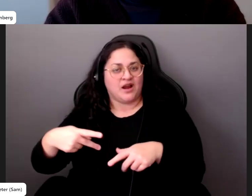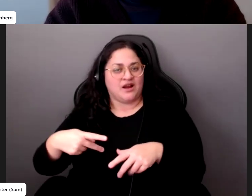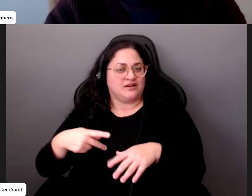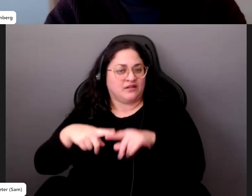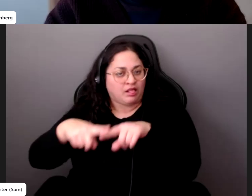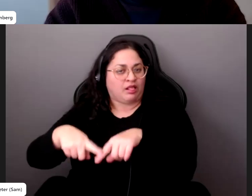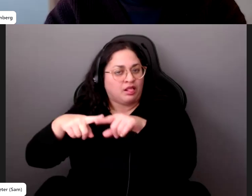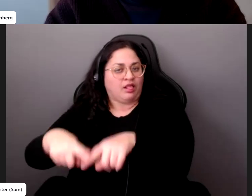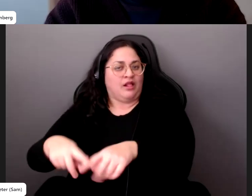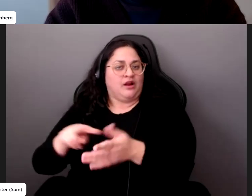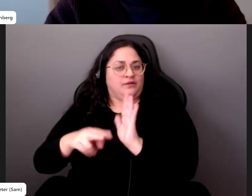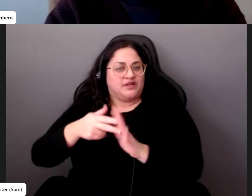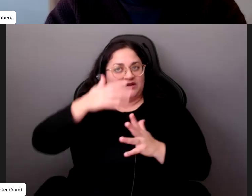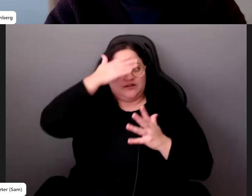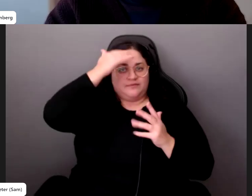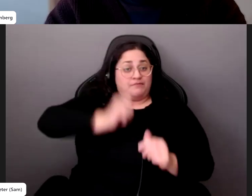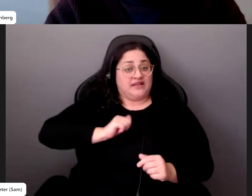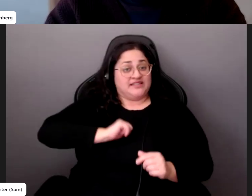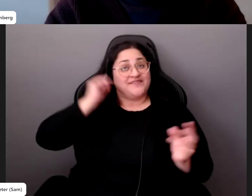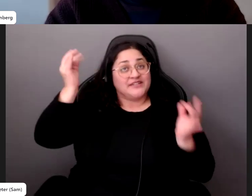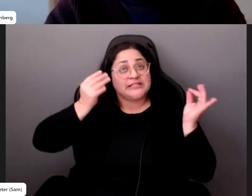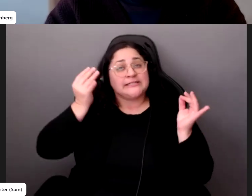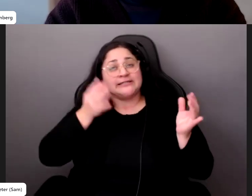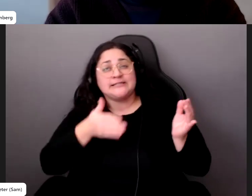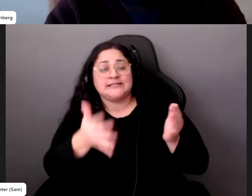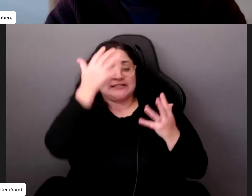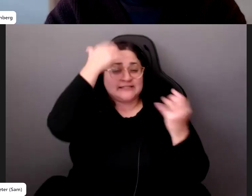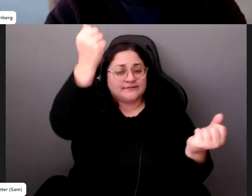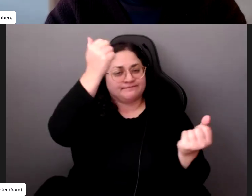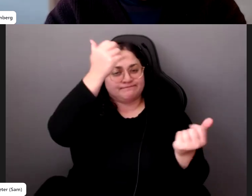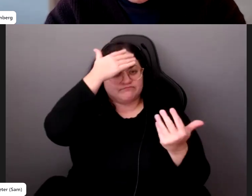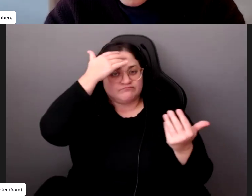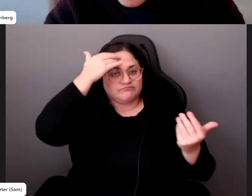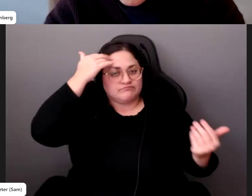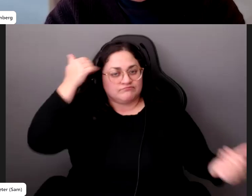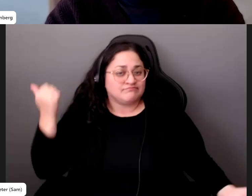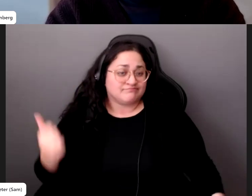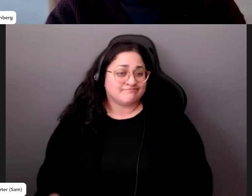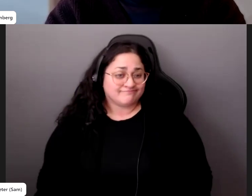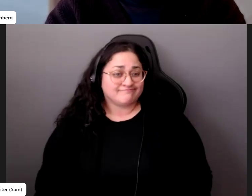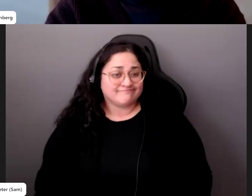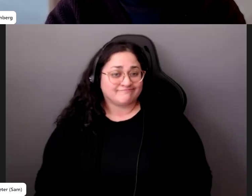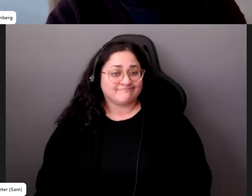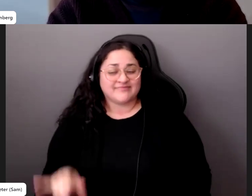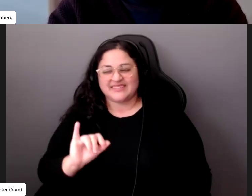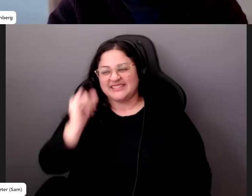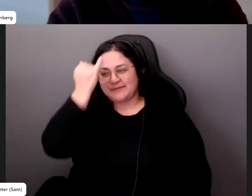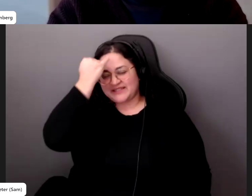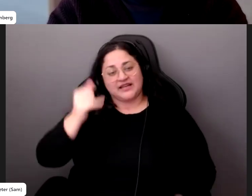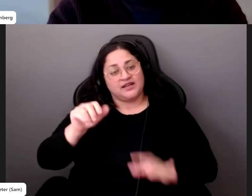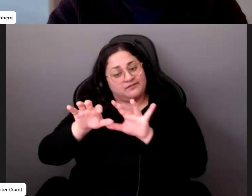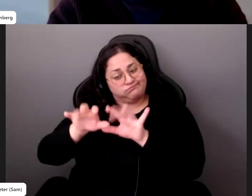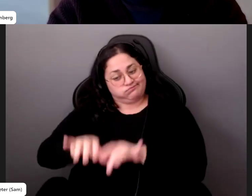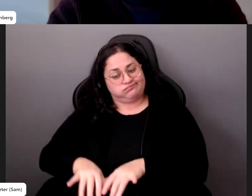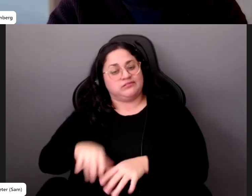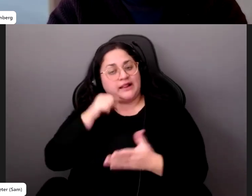generate the text for your messages all the time, at some point you're going to your writing's not going to be as good as it used to be.